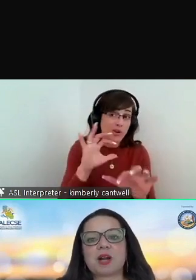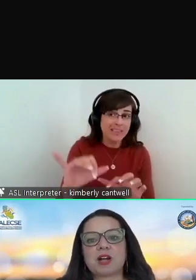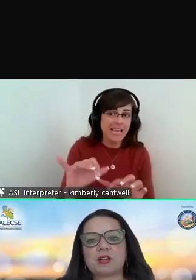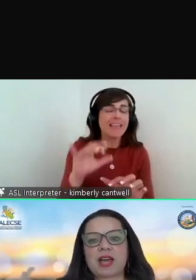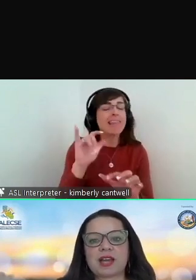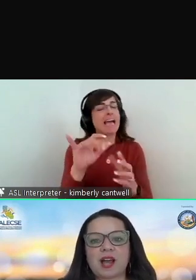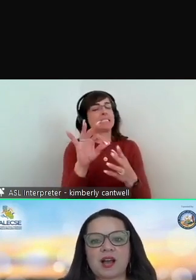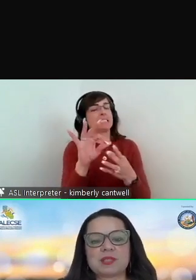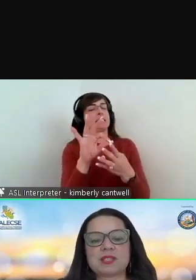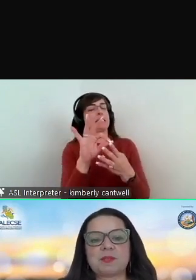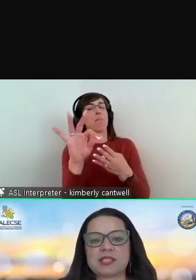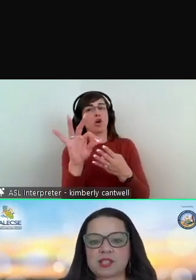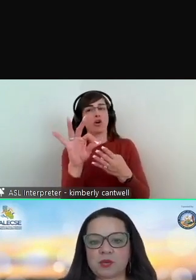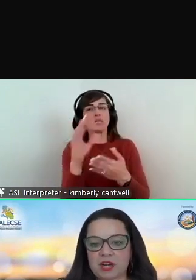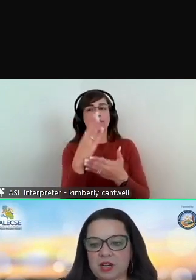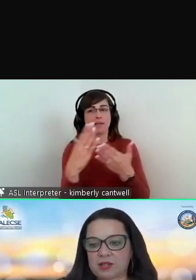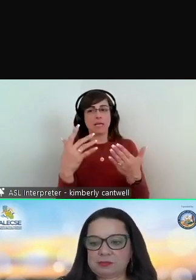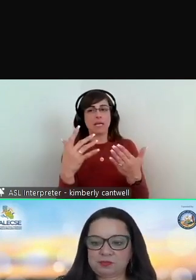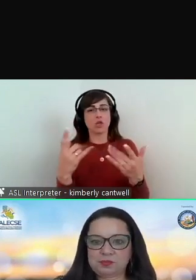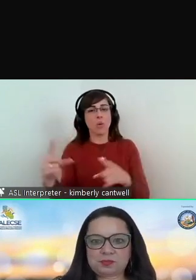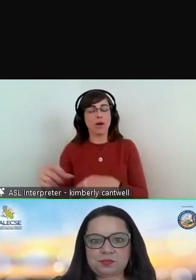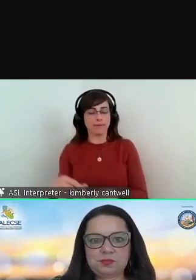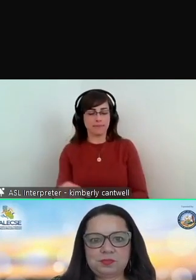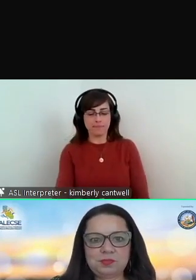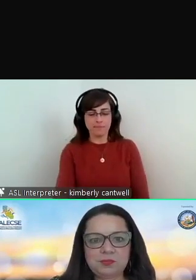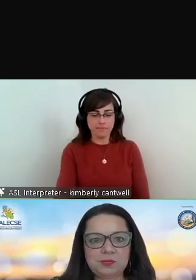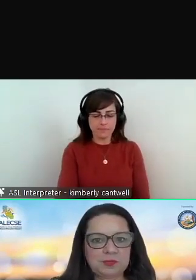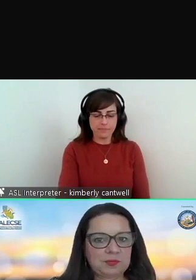is a marker that something's going on.